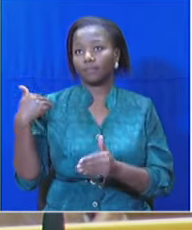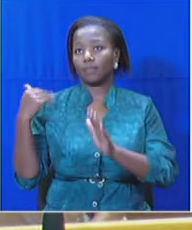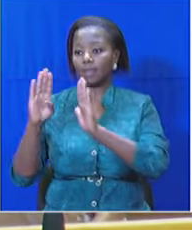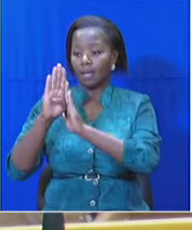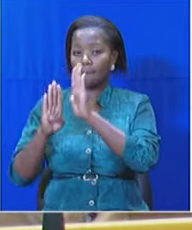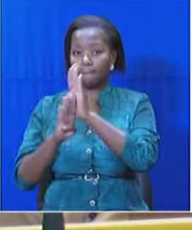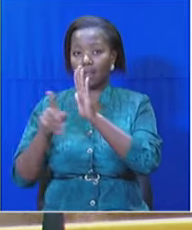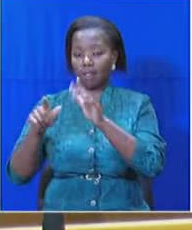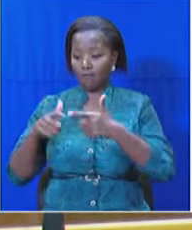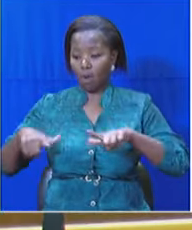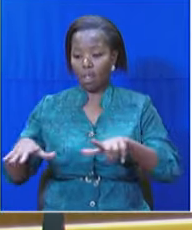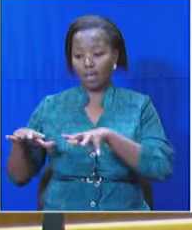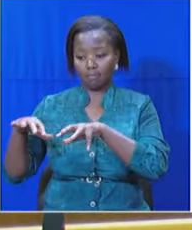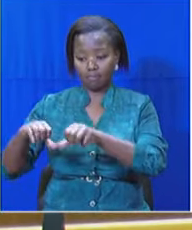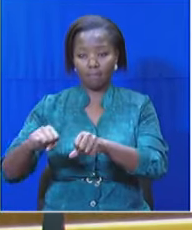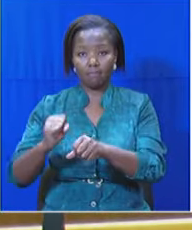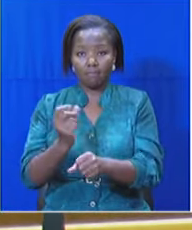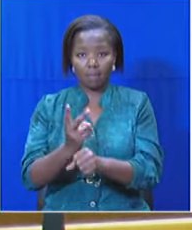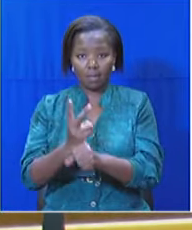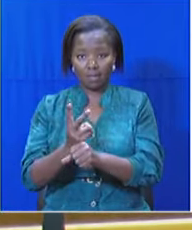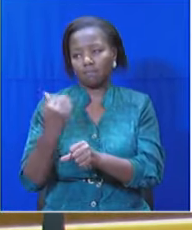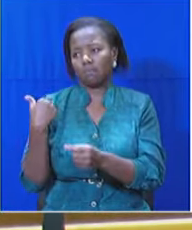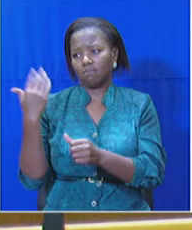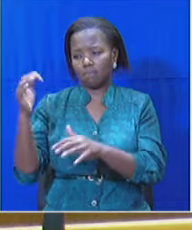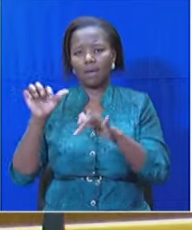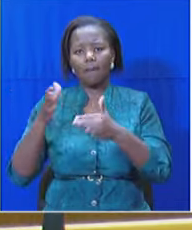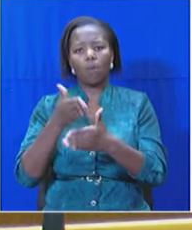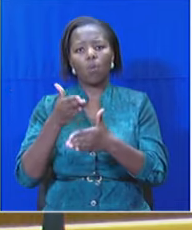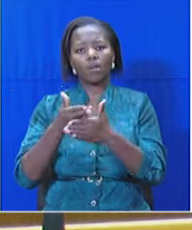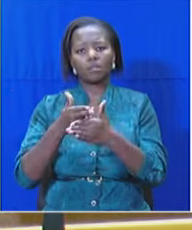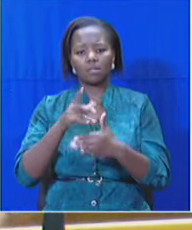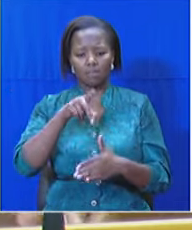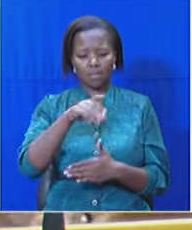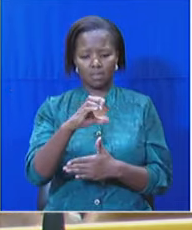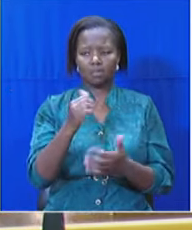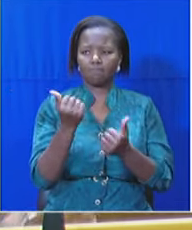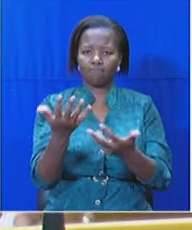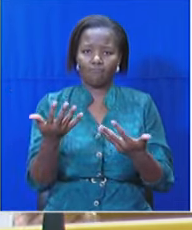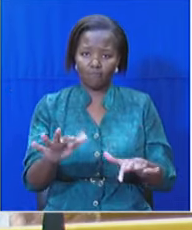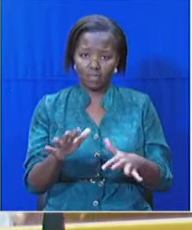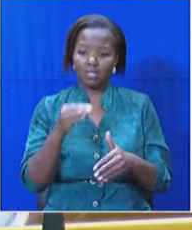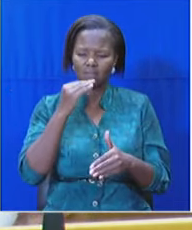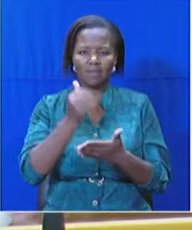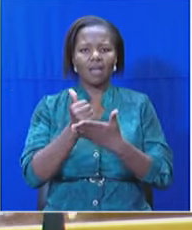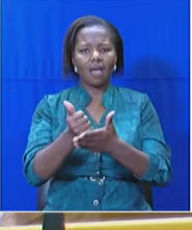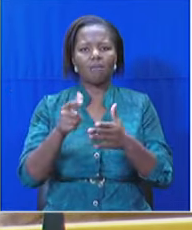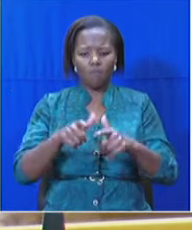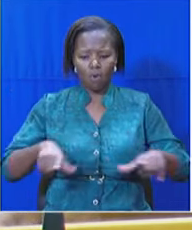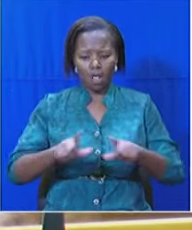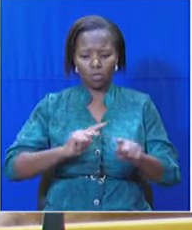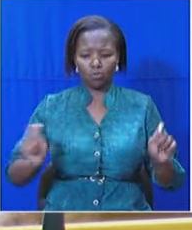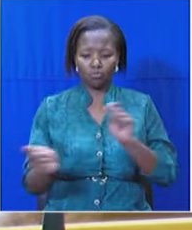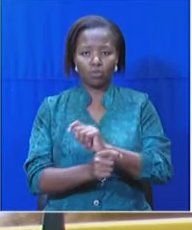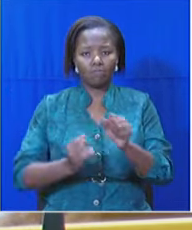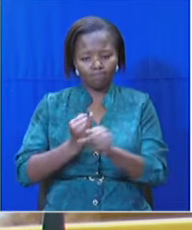tabled for consideration by the Portfolio Committee on Public Works, which will also assist in fast-tracking the land reform program. While